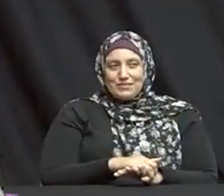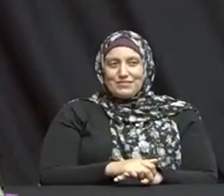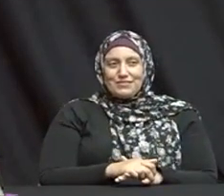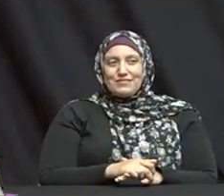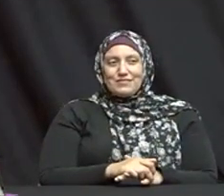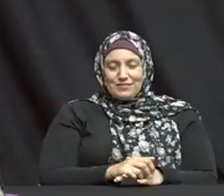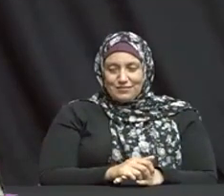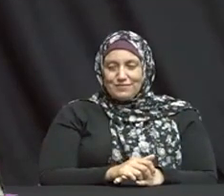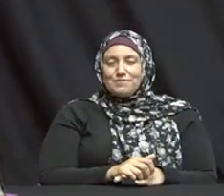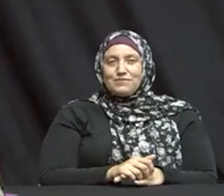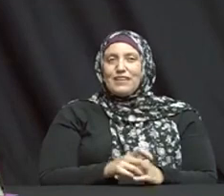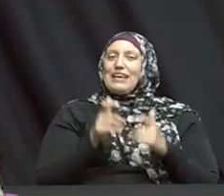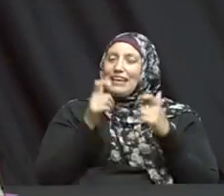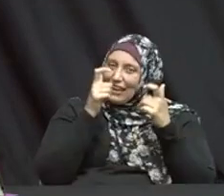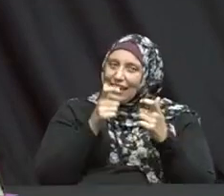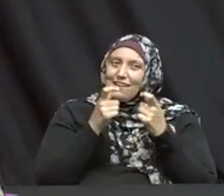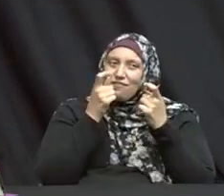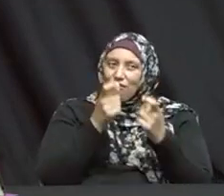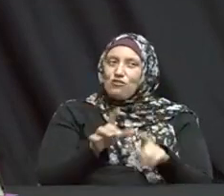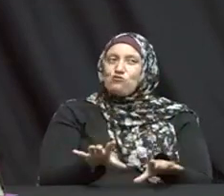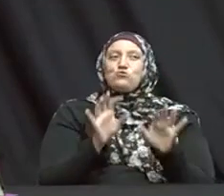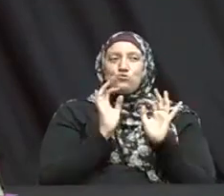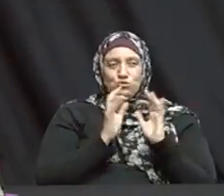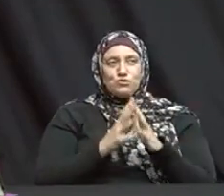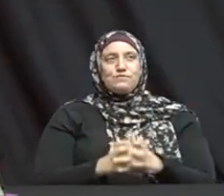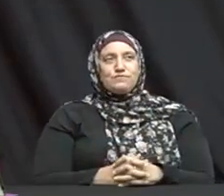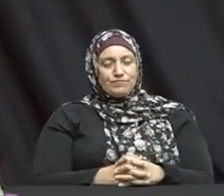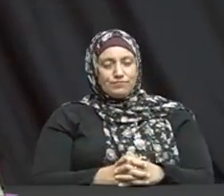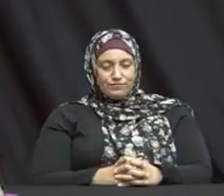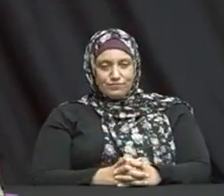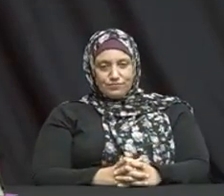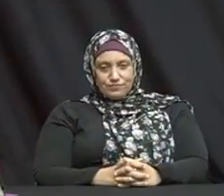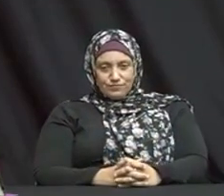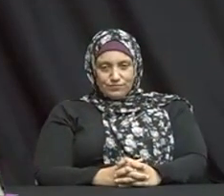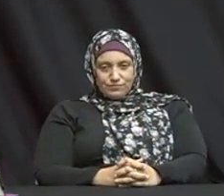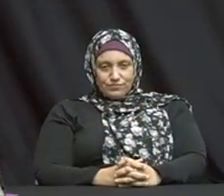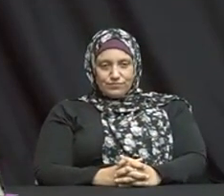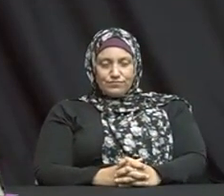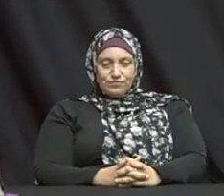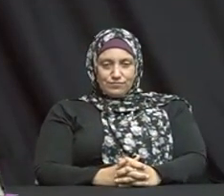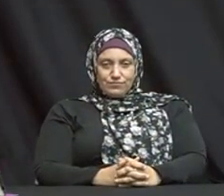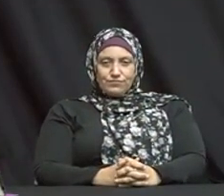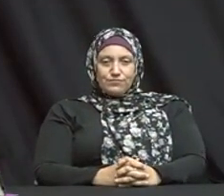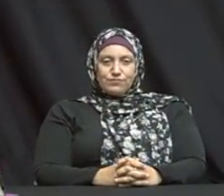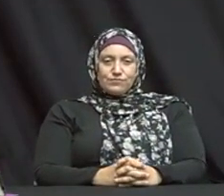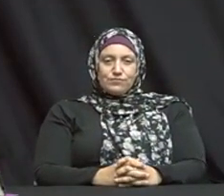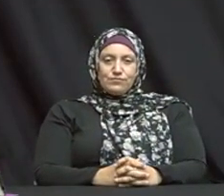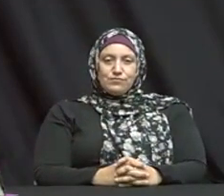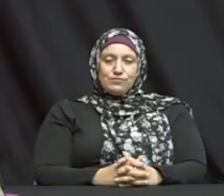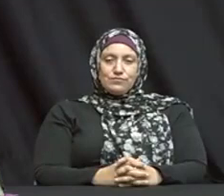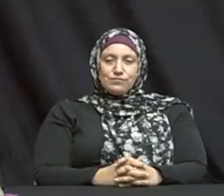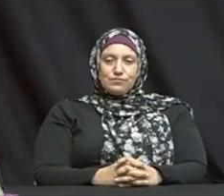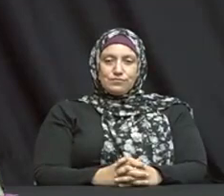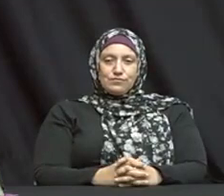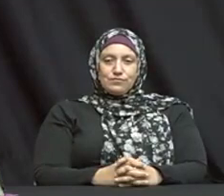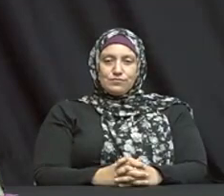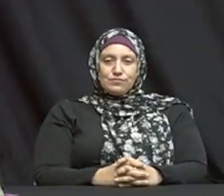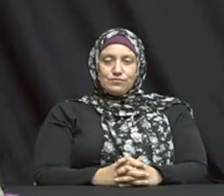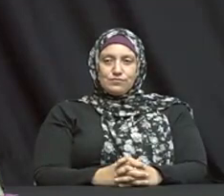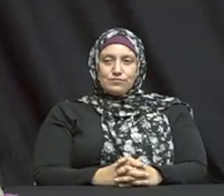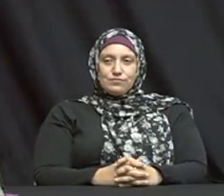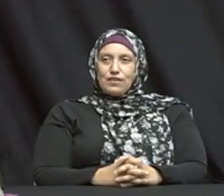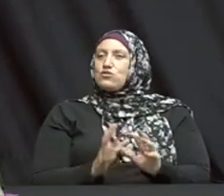in my view, if you purchase the policy where you specify a beneficiary, it is no different to buying a packet of